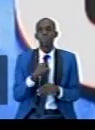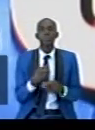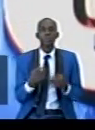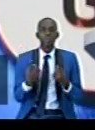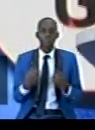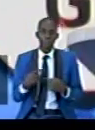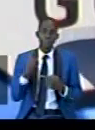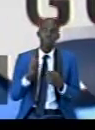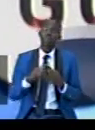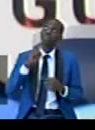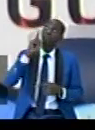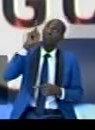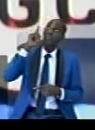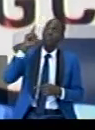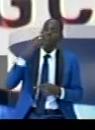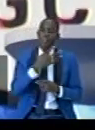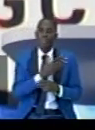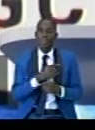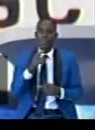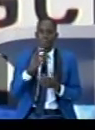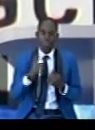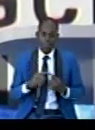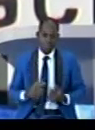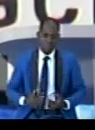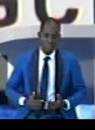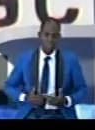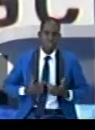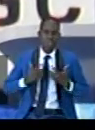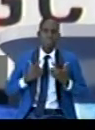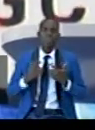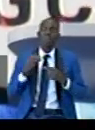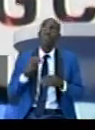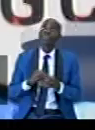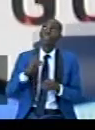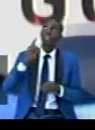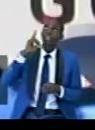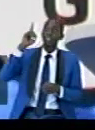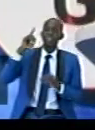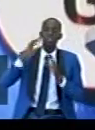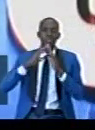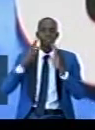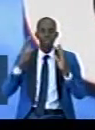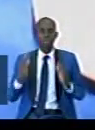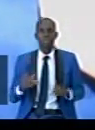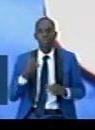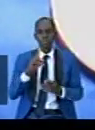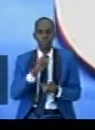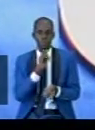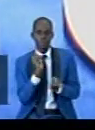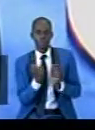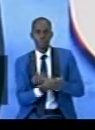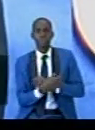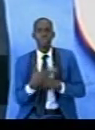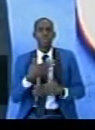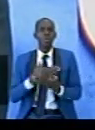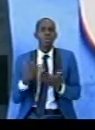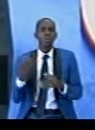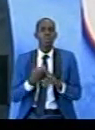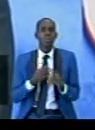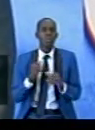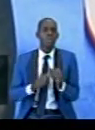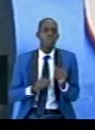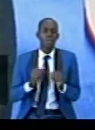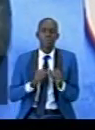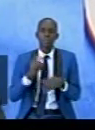him and you want to live in his habitation, and you turn away from every form of sin,